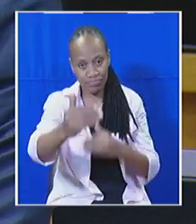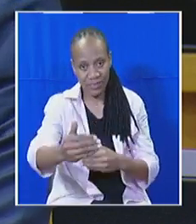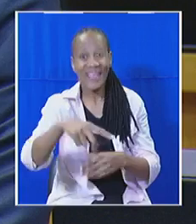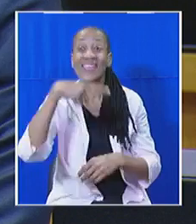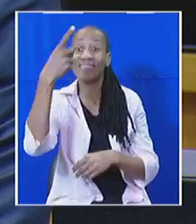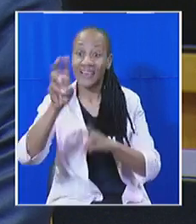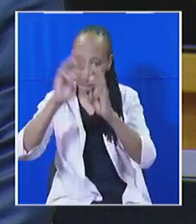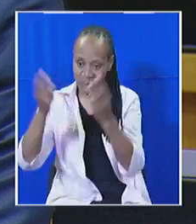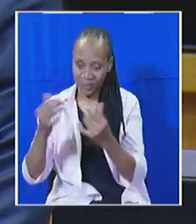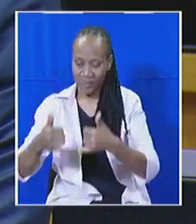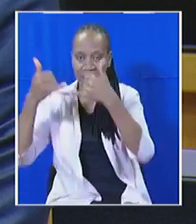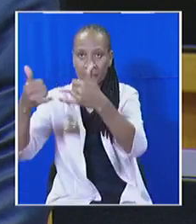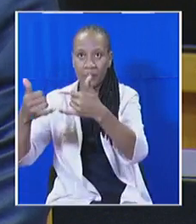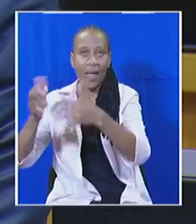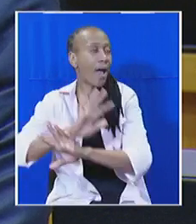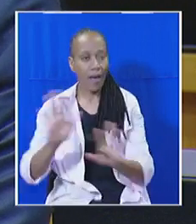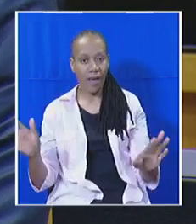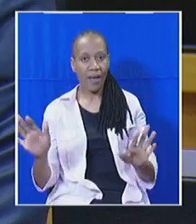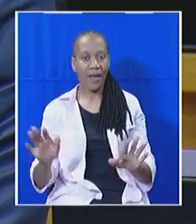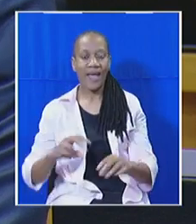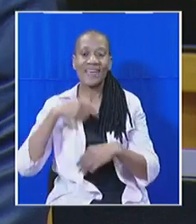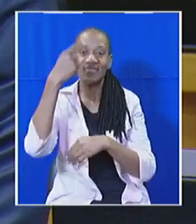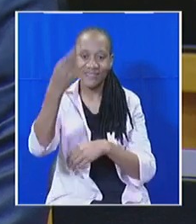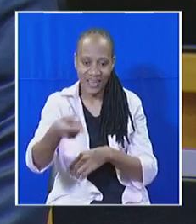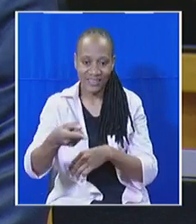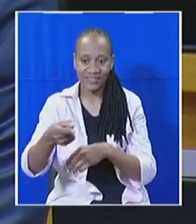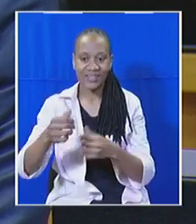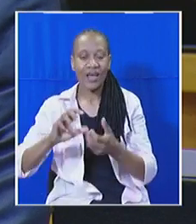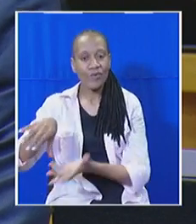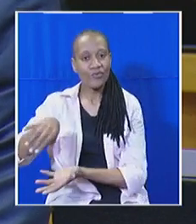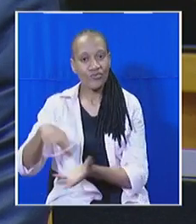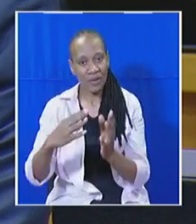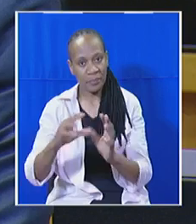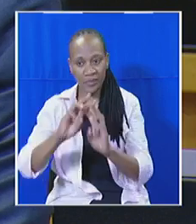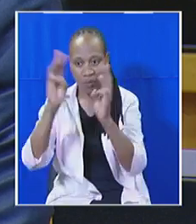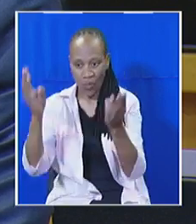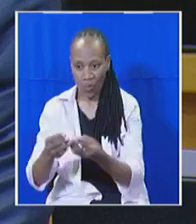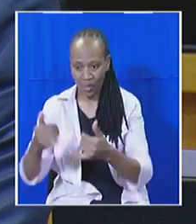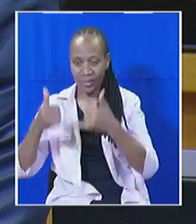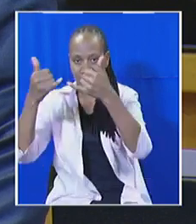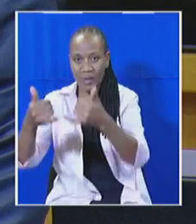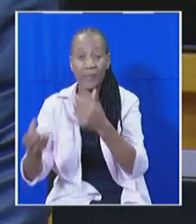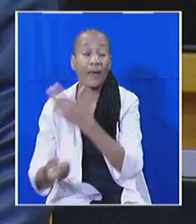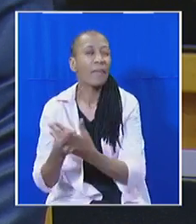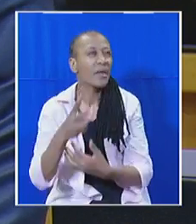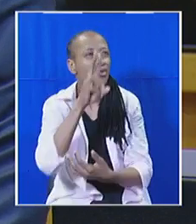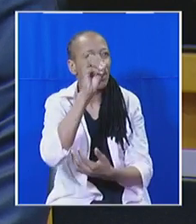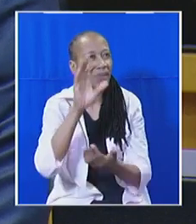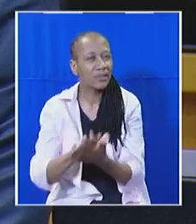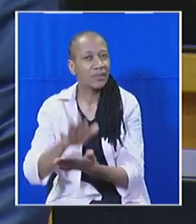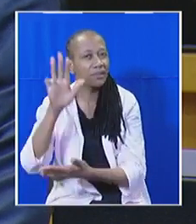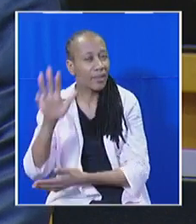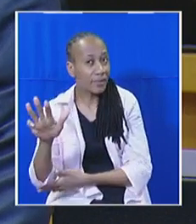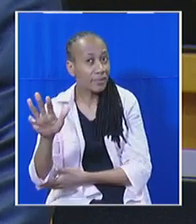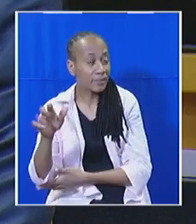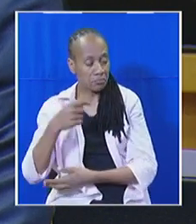Cup, next Rugby World Cup. Next Rugby World Cup, which will take place in 2019,